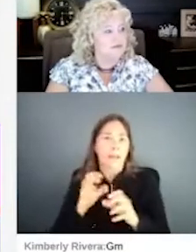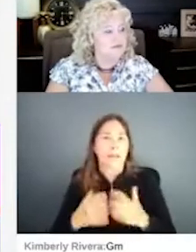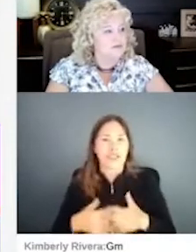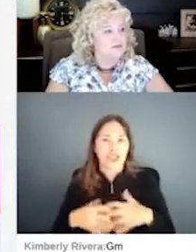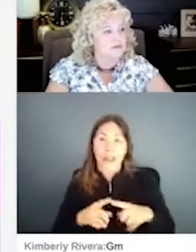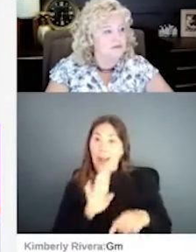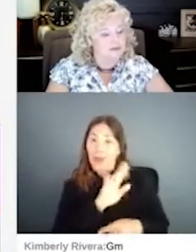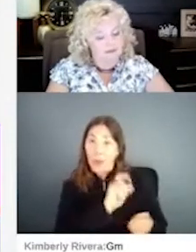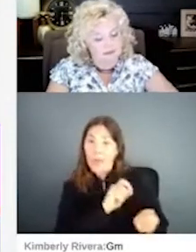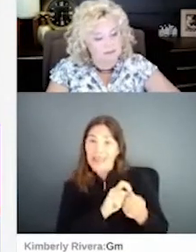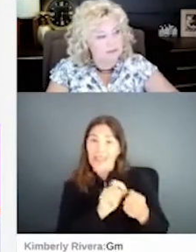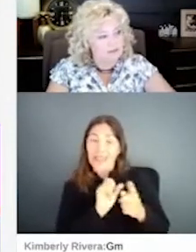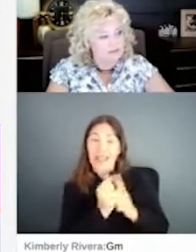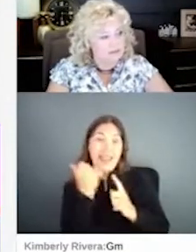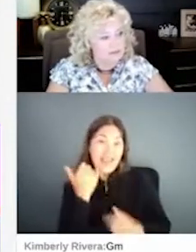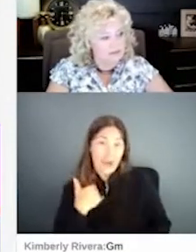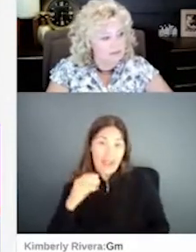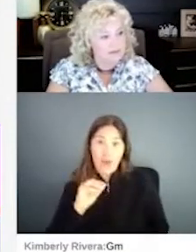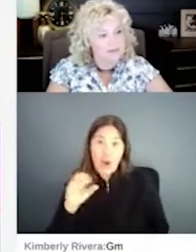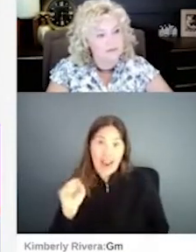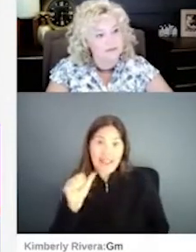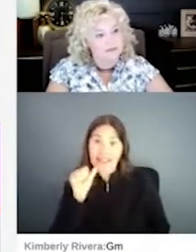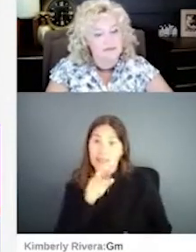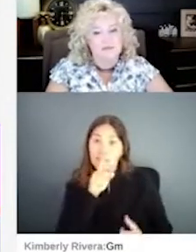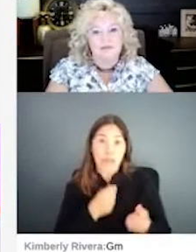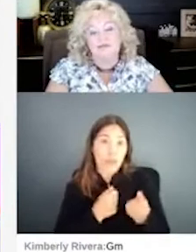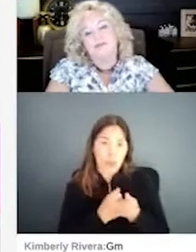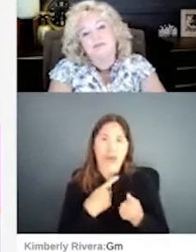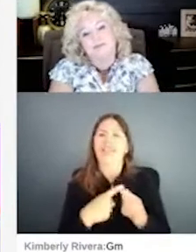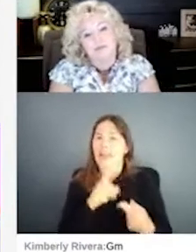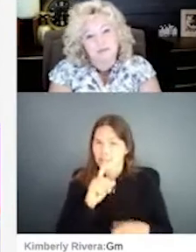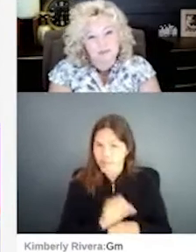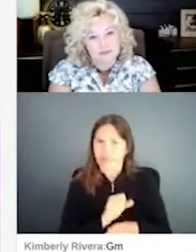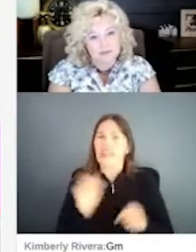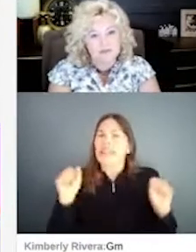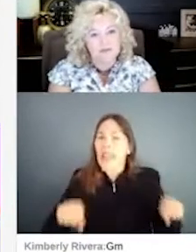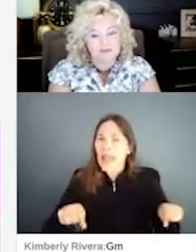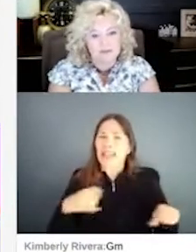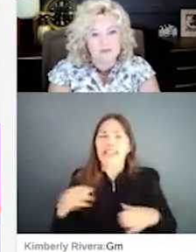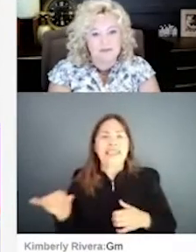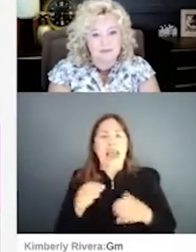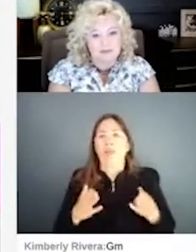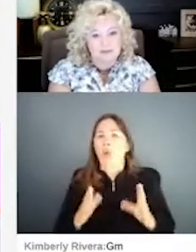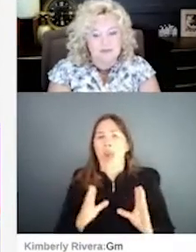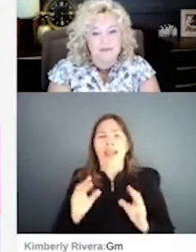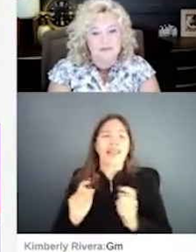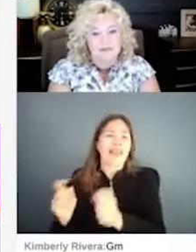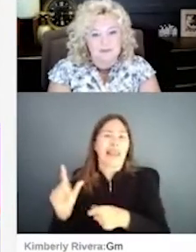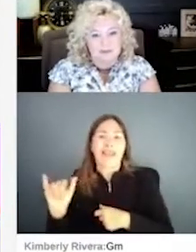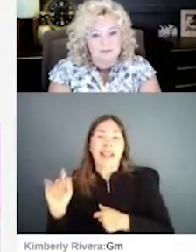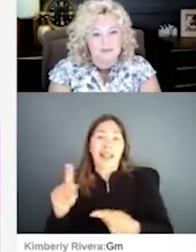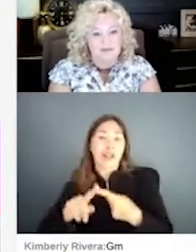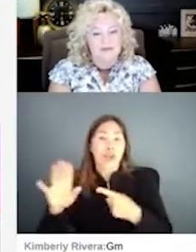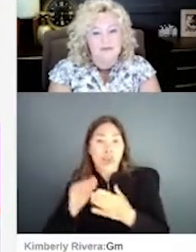specific situation, if you've got an OS that isn't supported, absolutely. So the same way that you would give links to your students at home, you